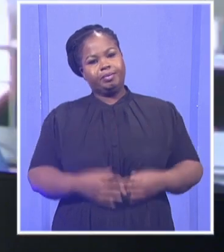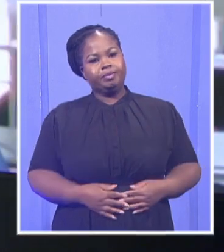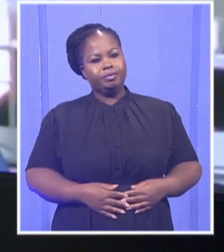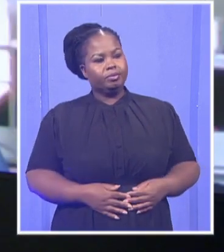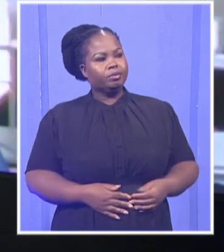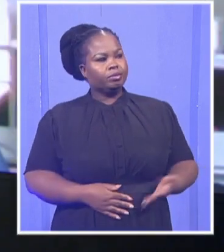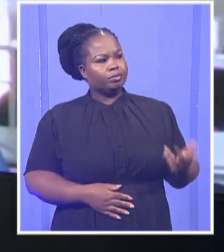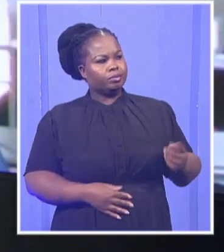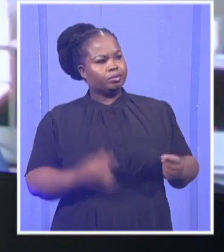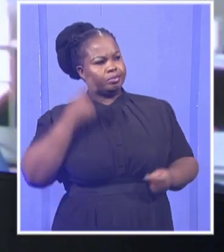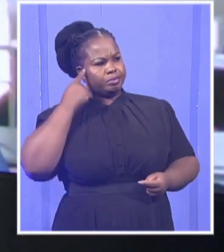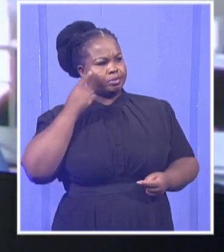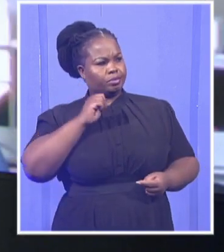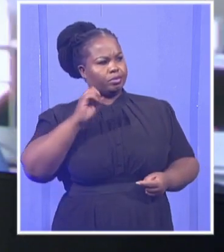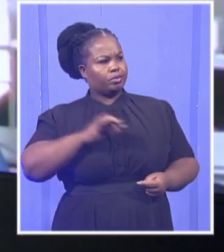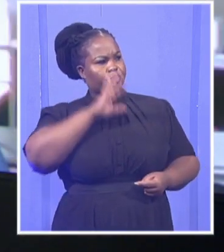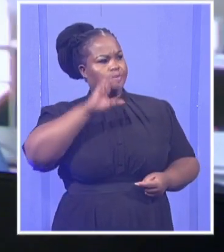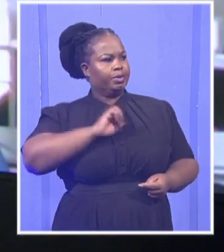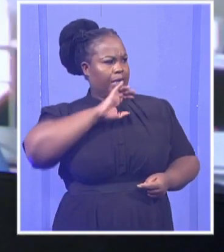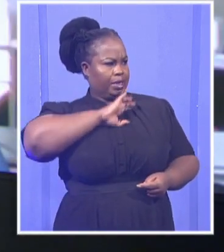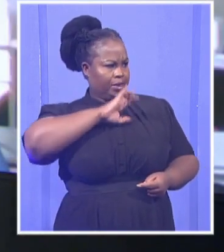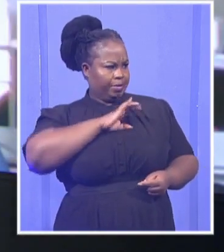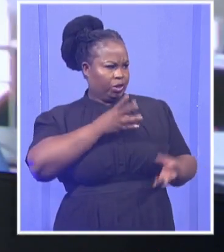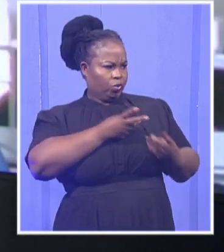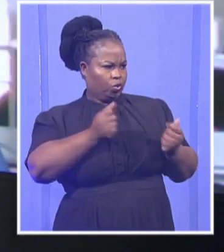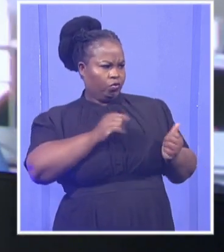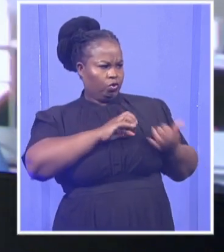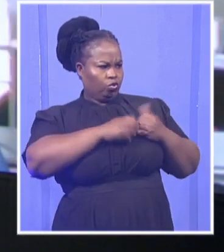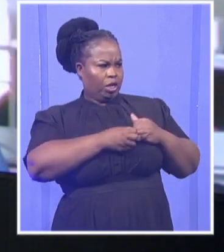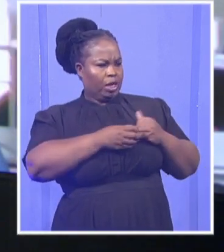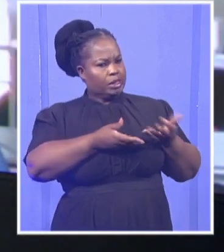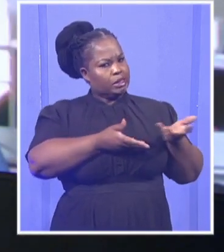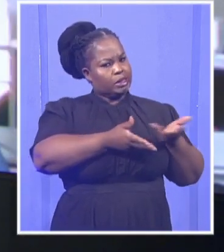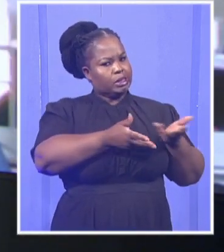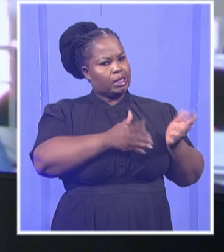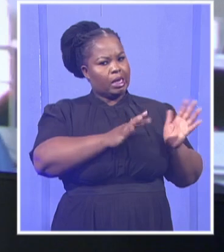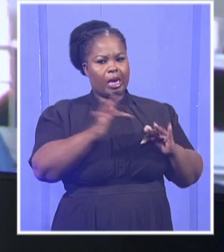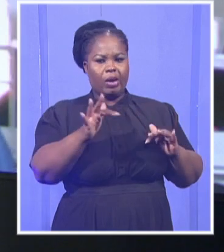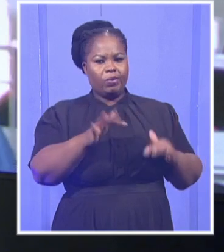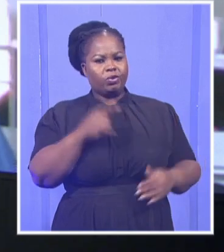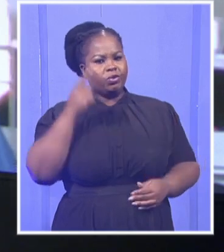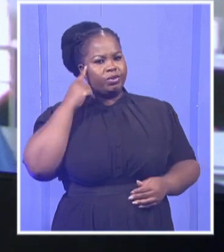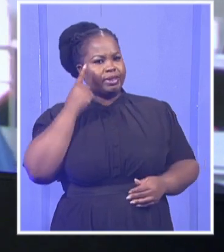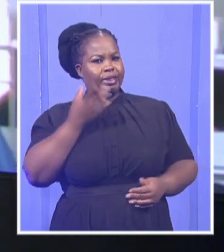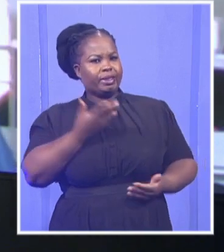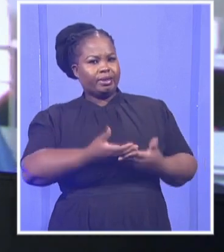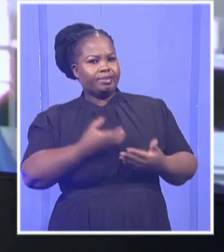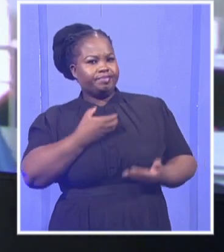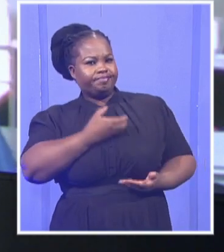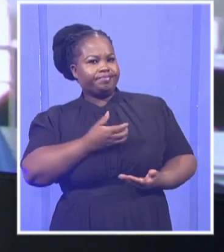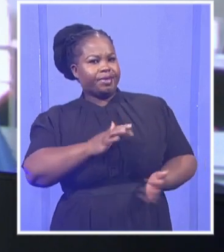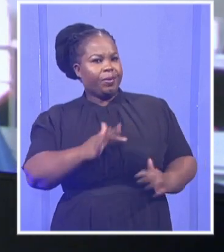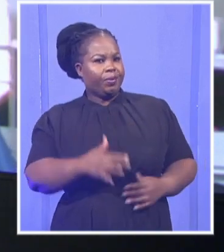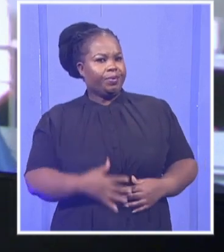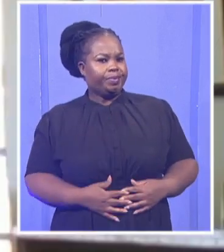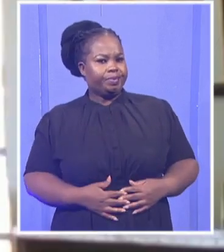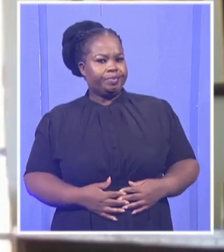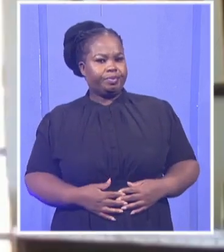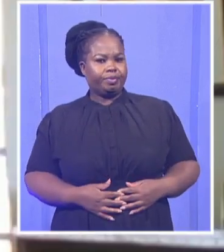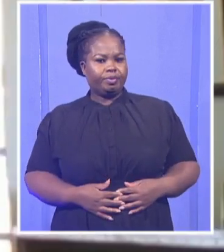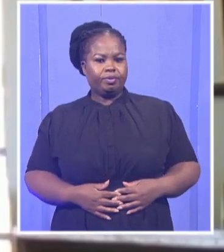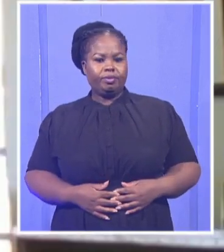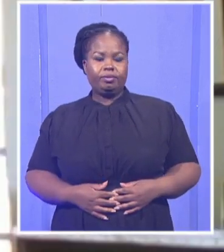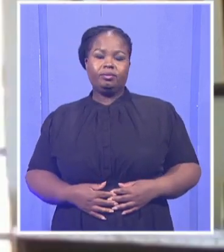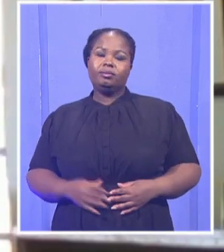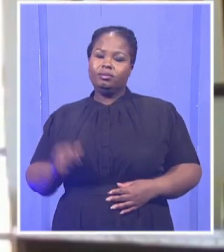recourse do South African consumers have in these trying times? Is there any breathing space for them? There is